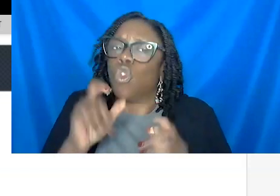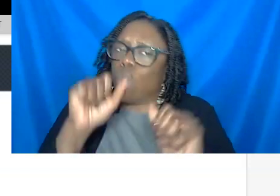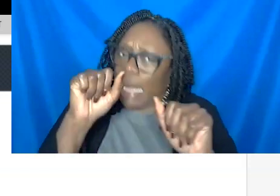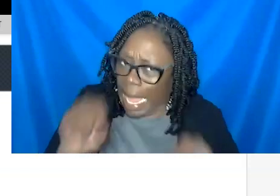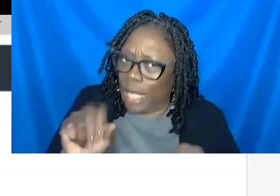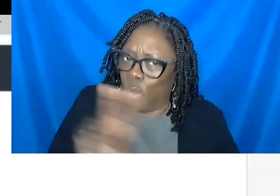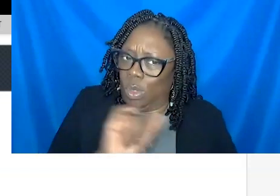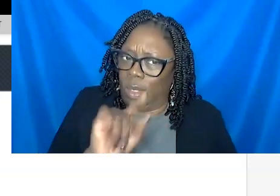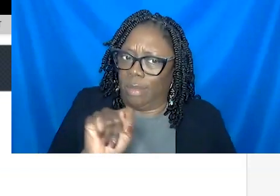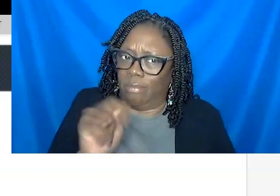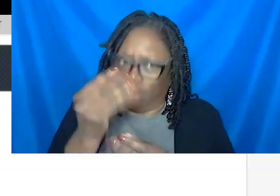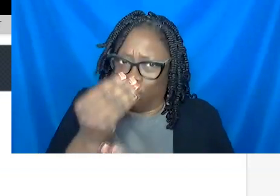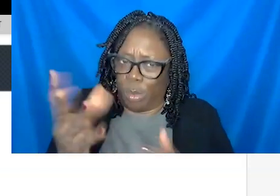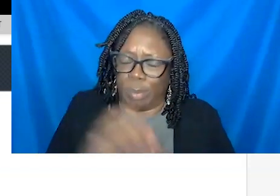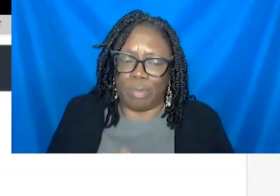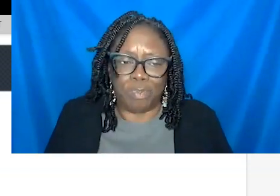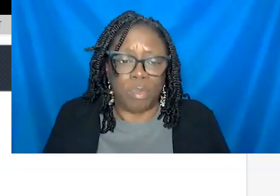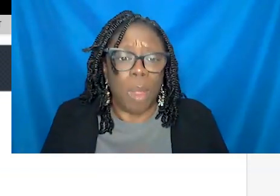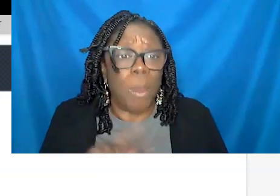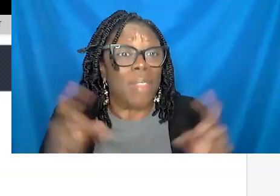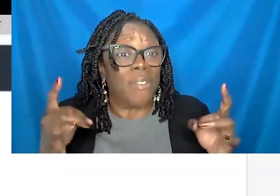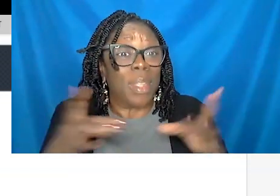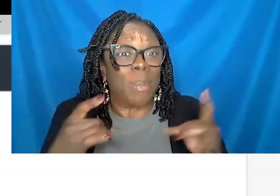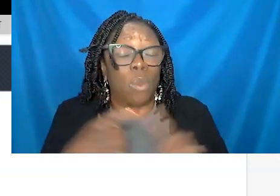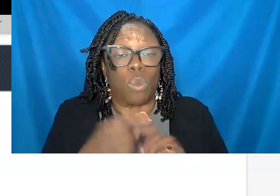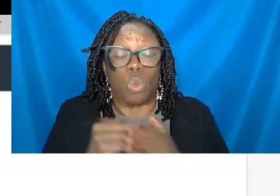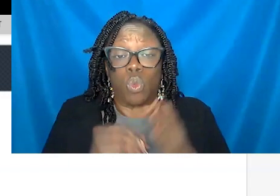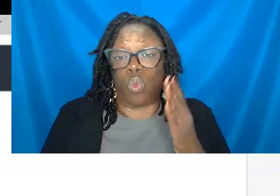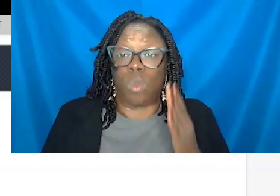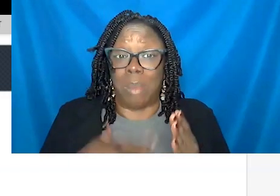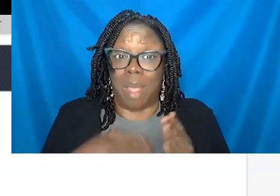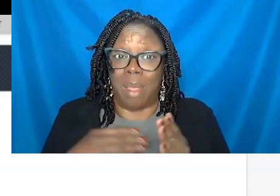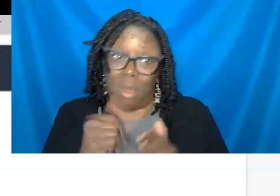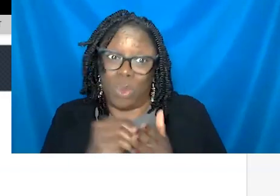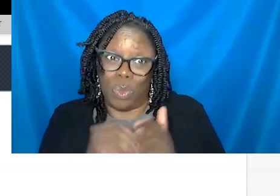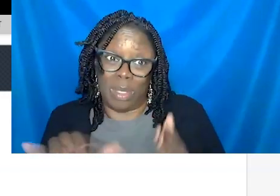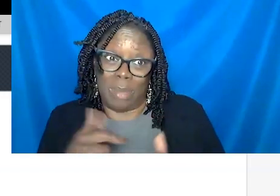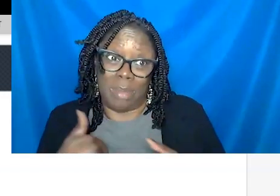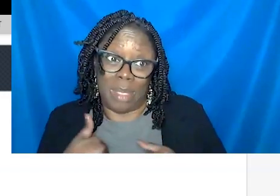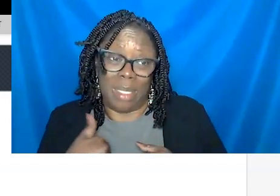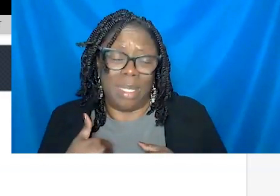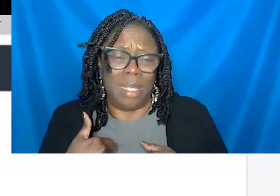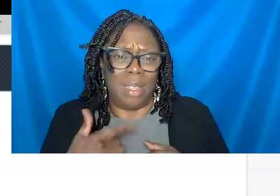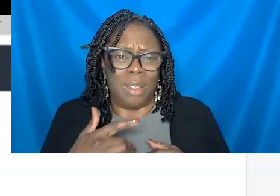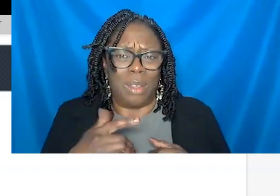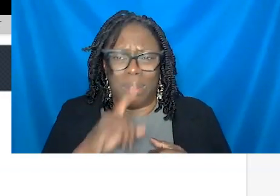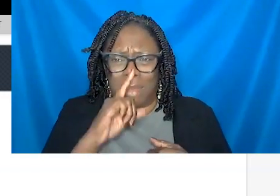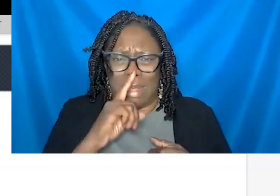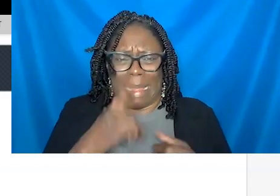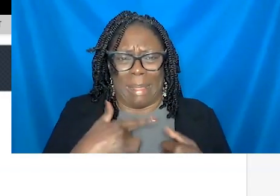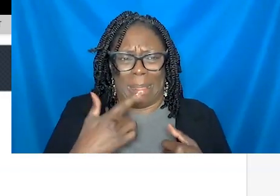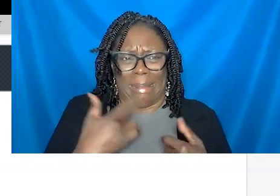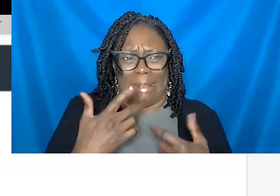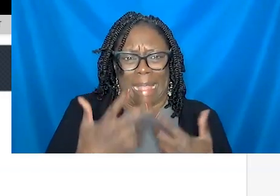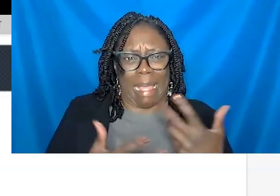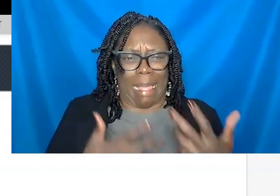But in a way, from the feedback that I've gotten from the students in those classes, my fellow students, it makes them a little bit more wary about using it, because